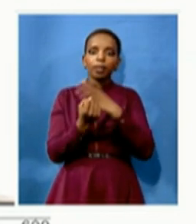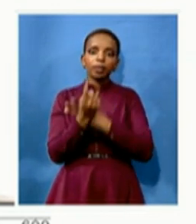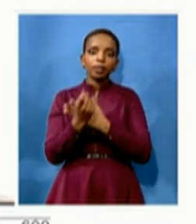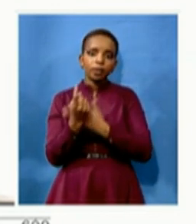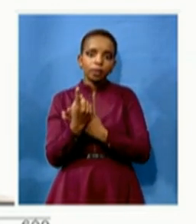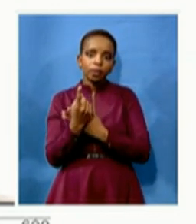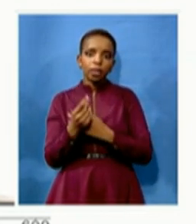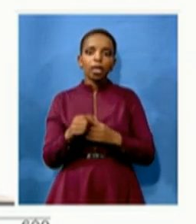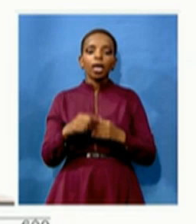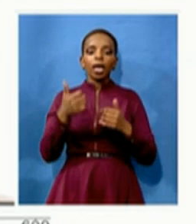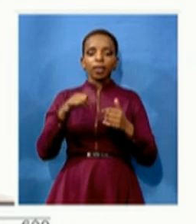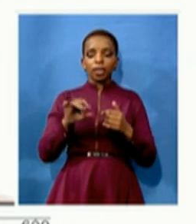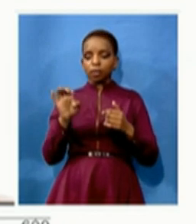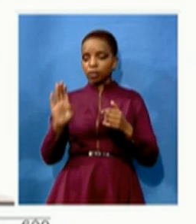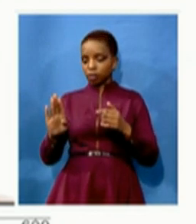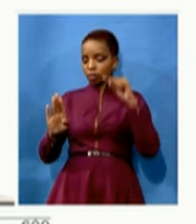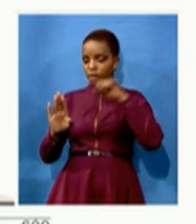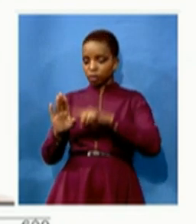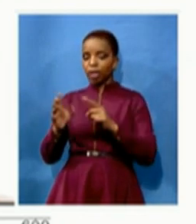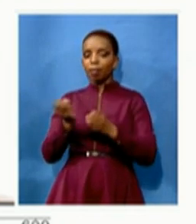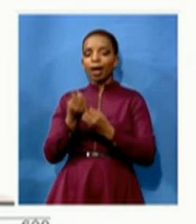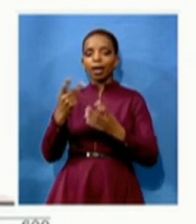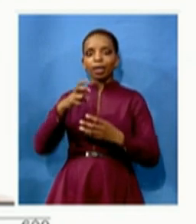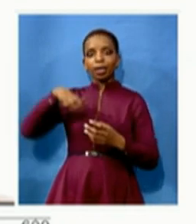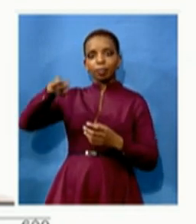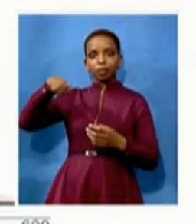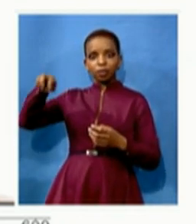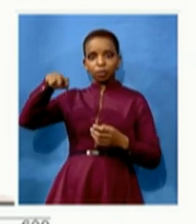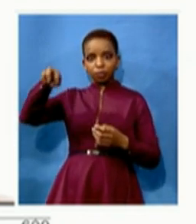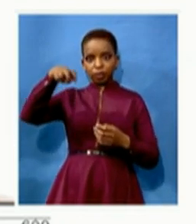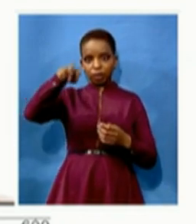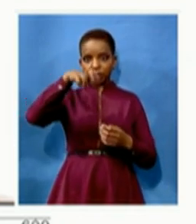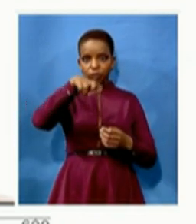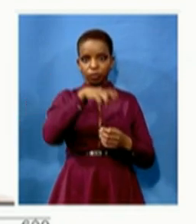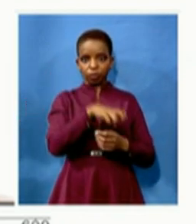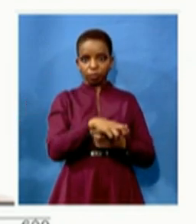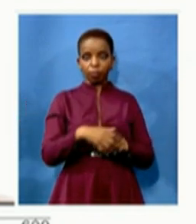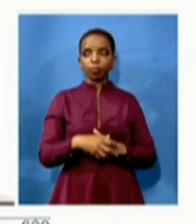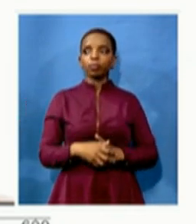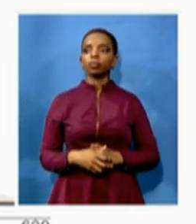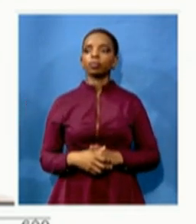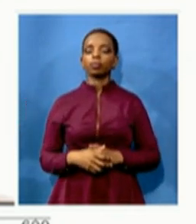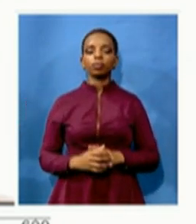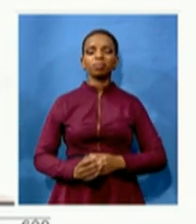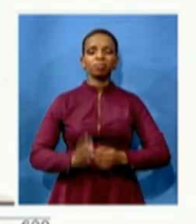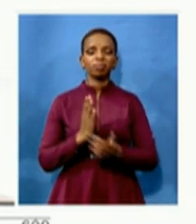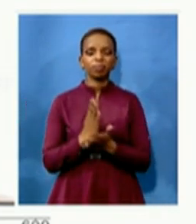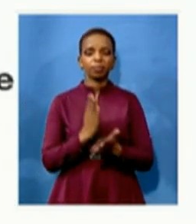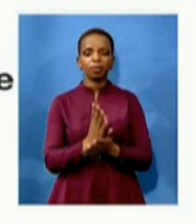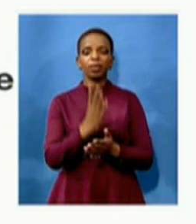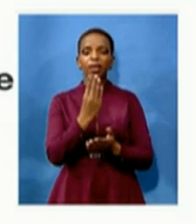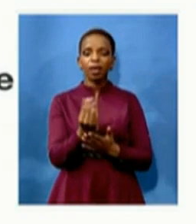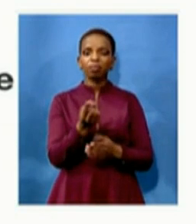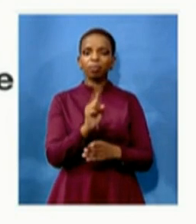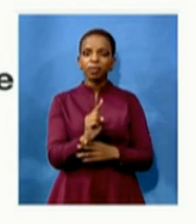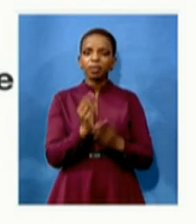things that we find is that indeed the within ward interaction seems to be the main driver of